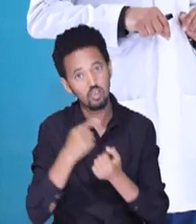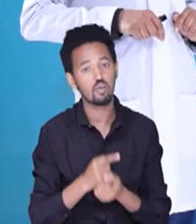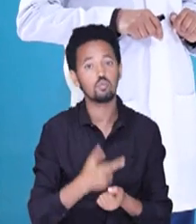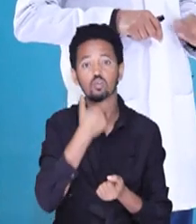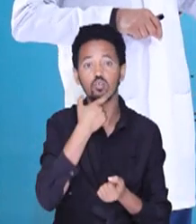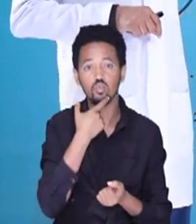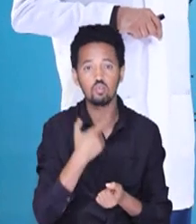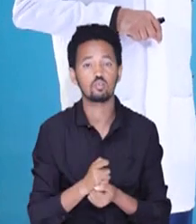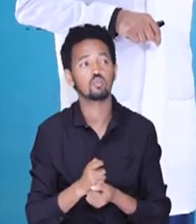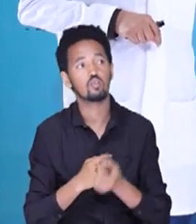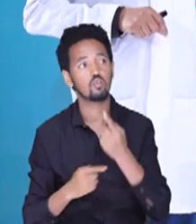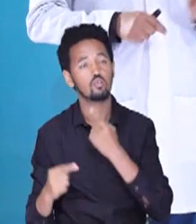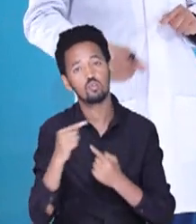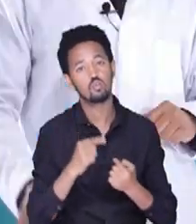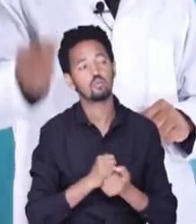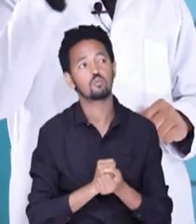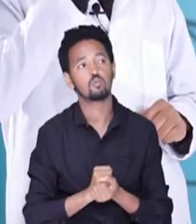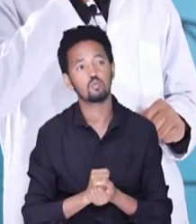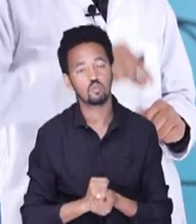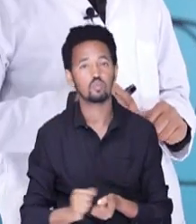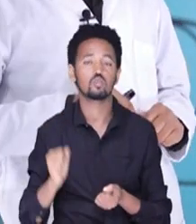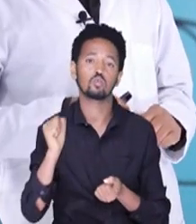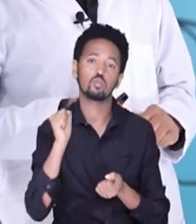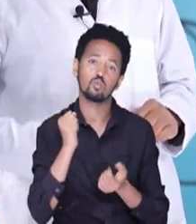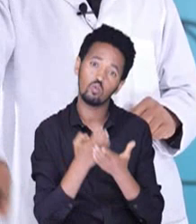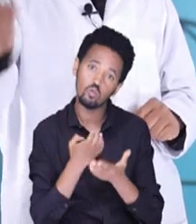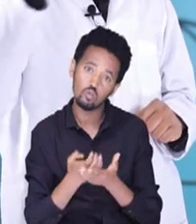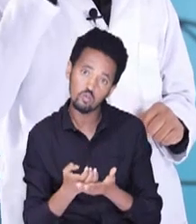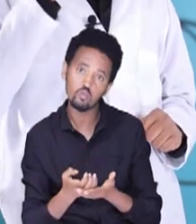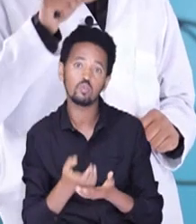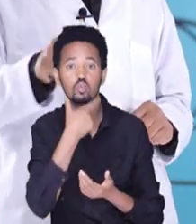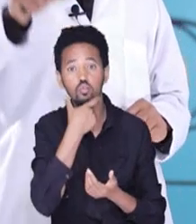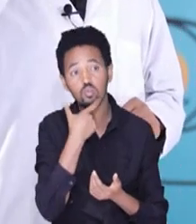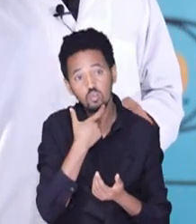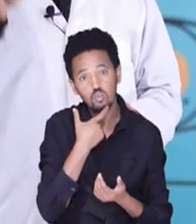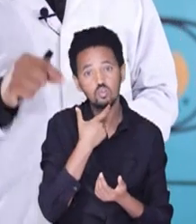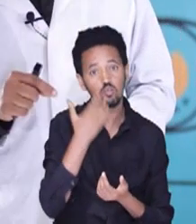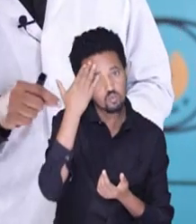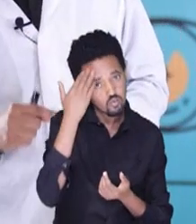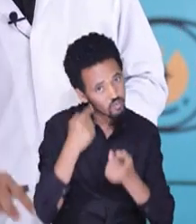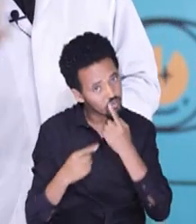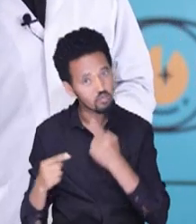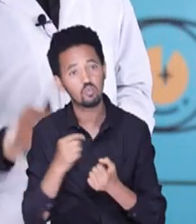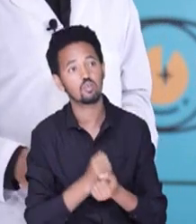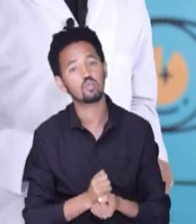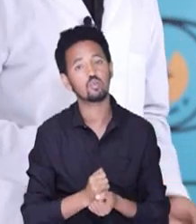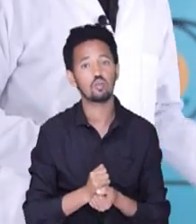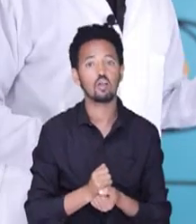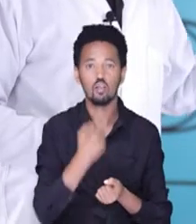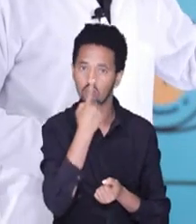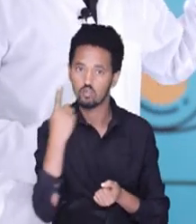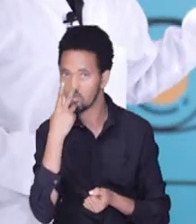English Revolution? Why foreign relation become the cause of English Revolution? Why religion become the cause of English Revolution? Let us